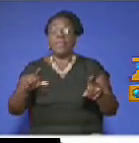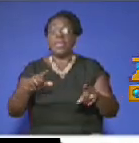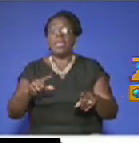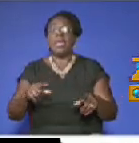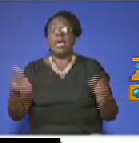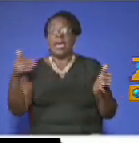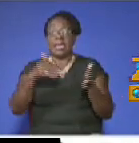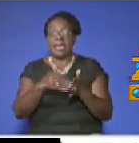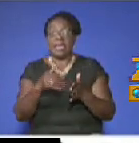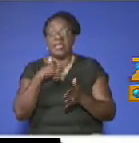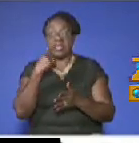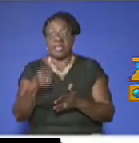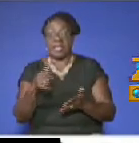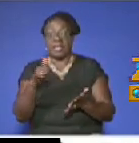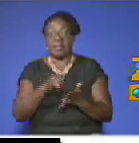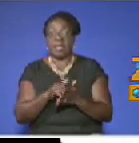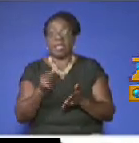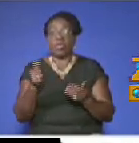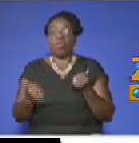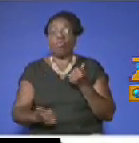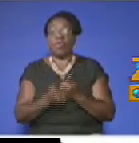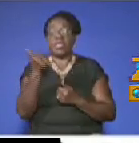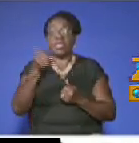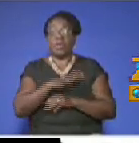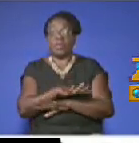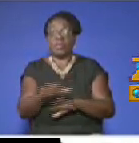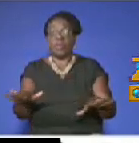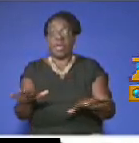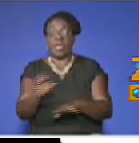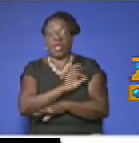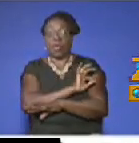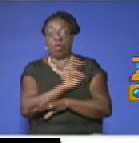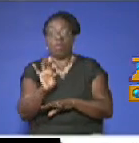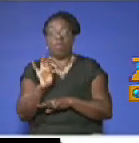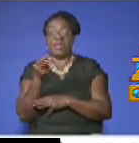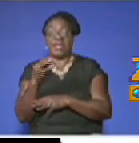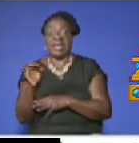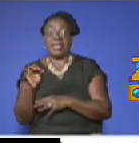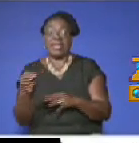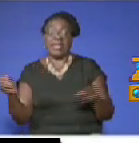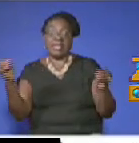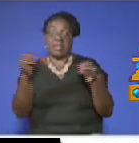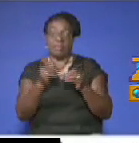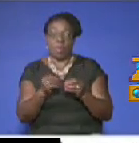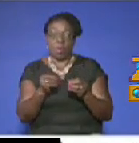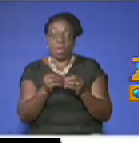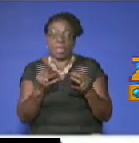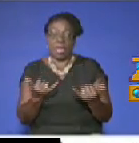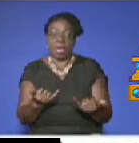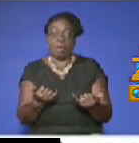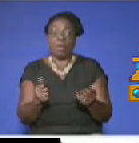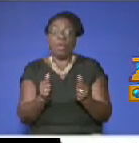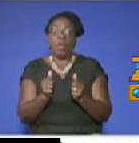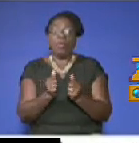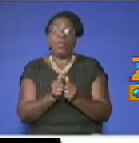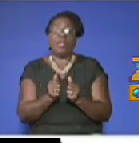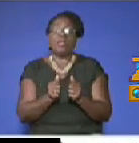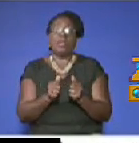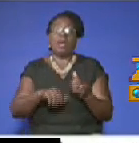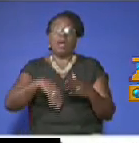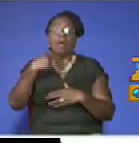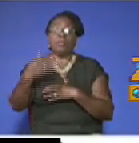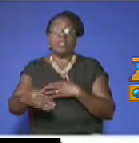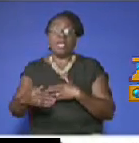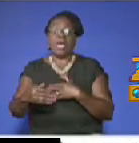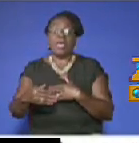note that the risk of spreading COVID-19 is higher with regard to indoor activities and